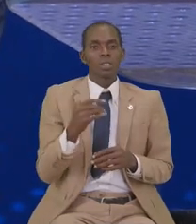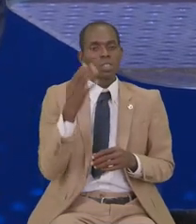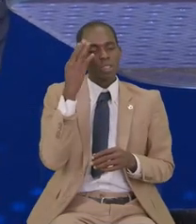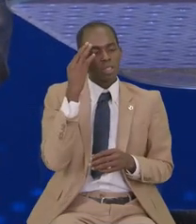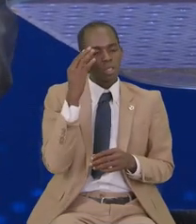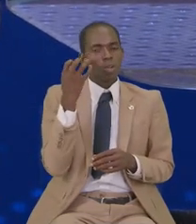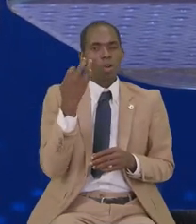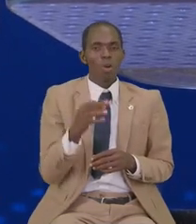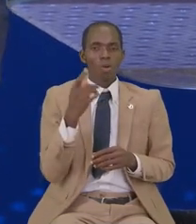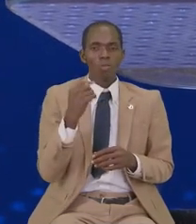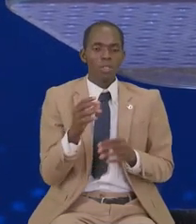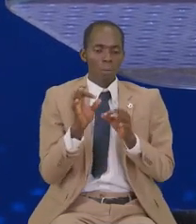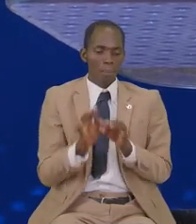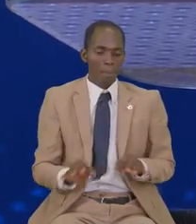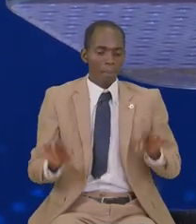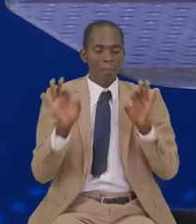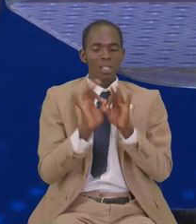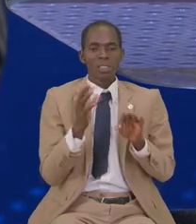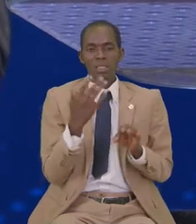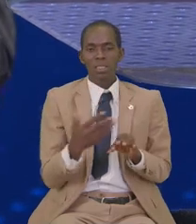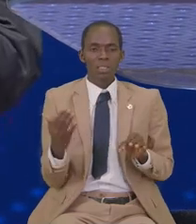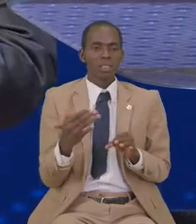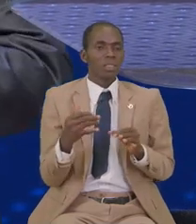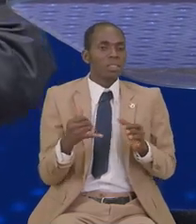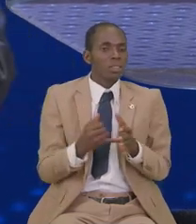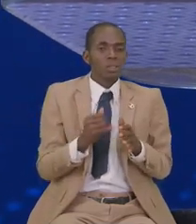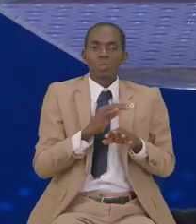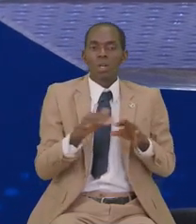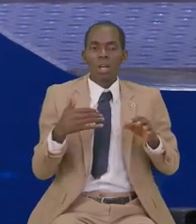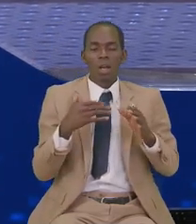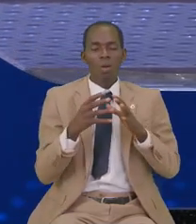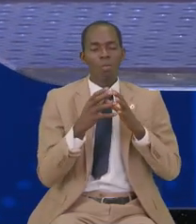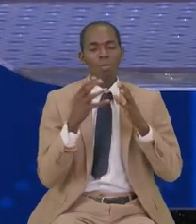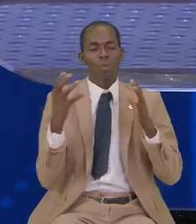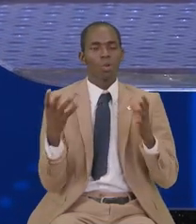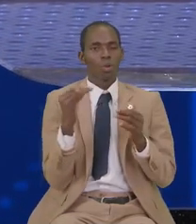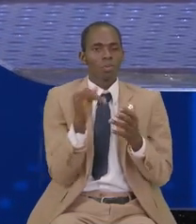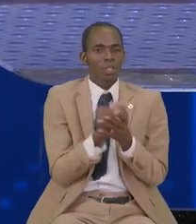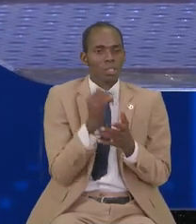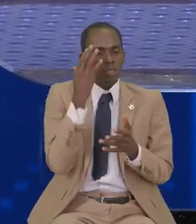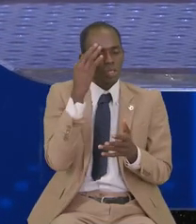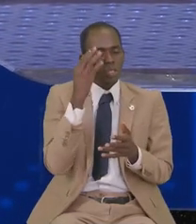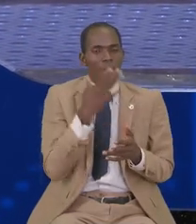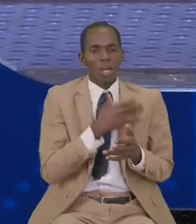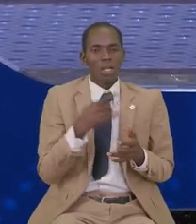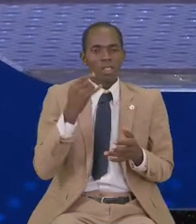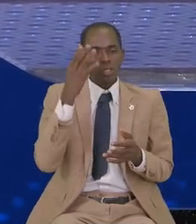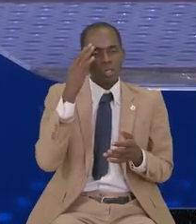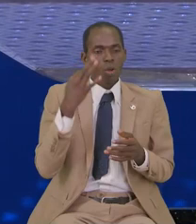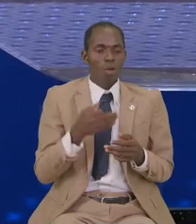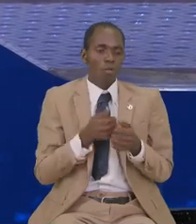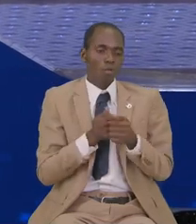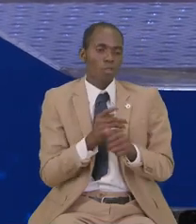of the important thing in the hand of God. You need to have that knowledge, and the knowledge of following the